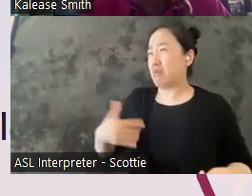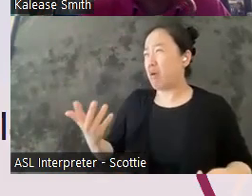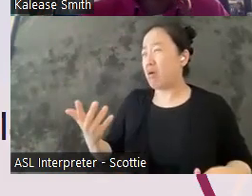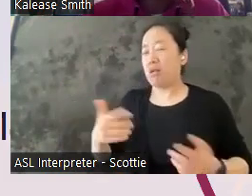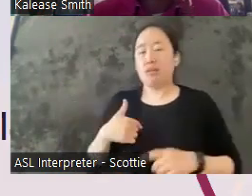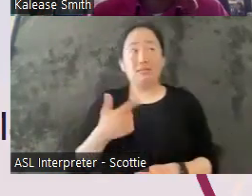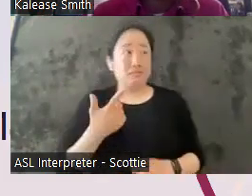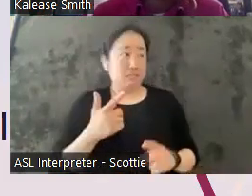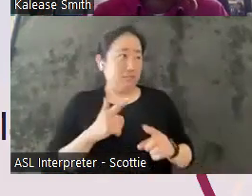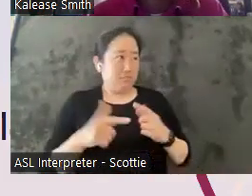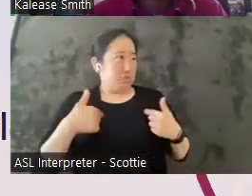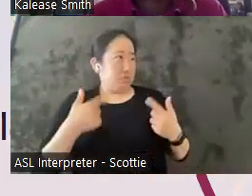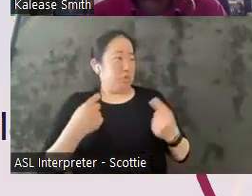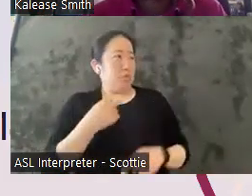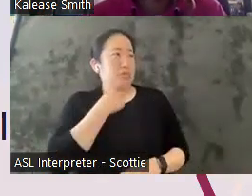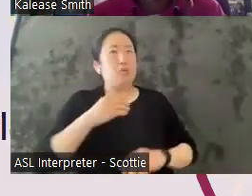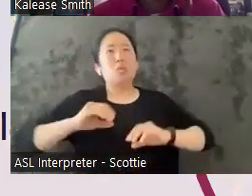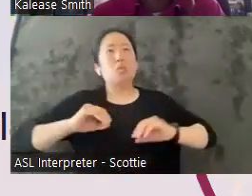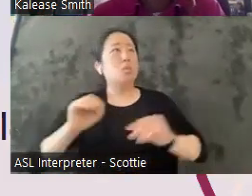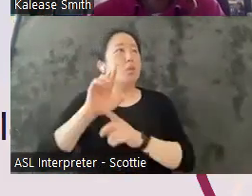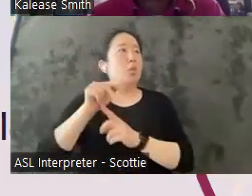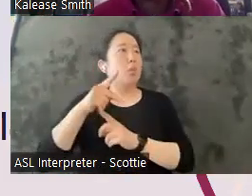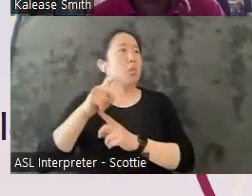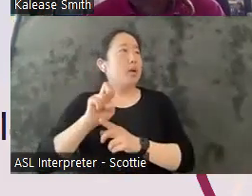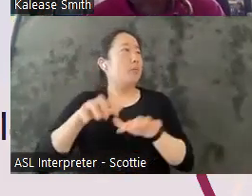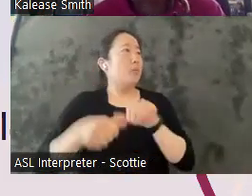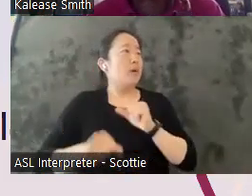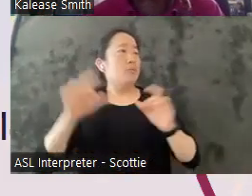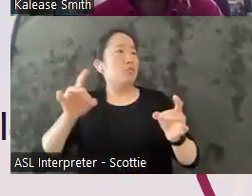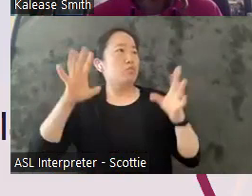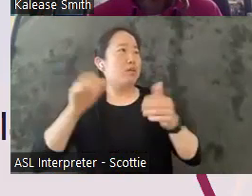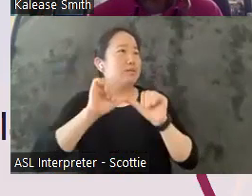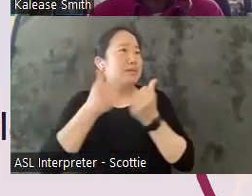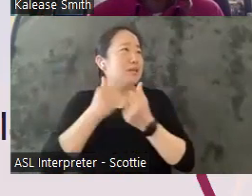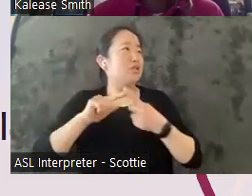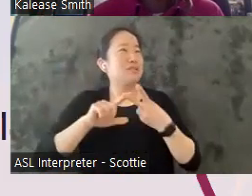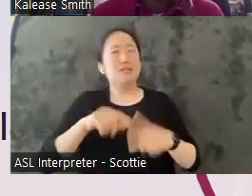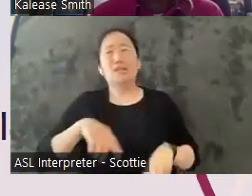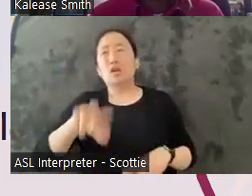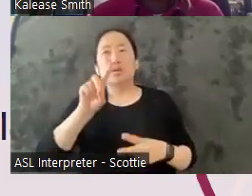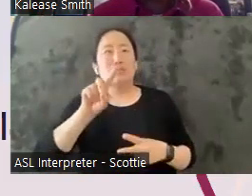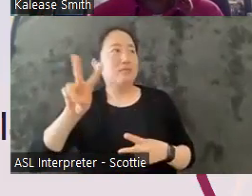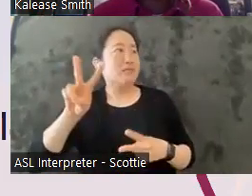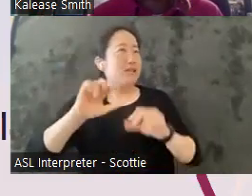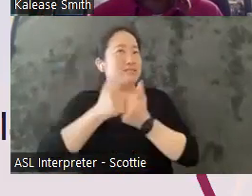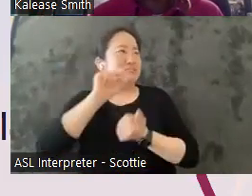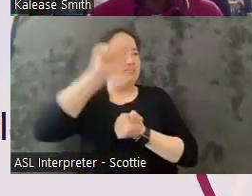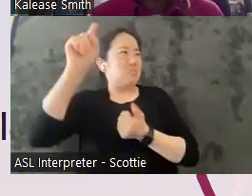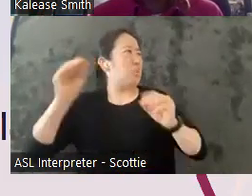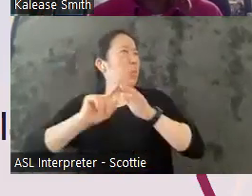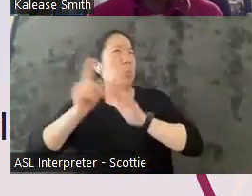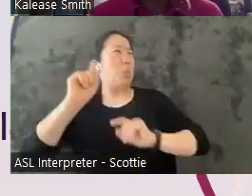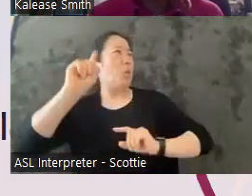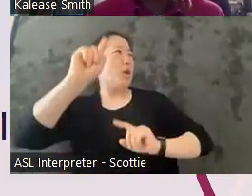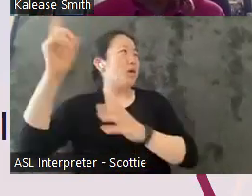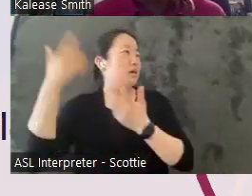was not rape crisis agencies or domestic violence places. And she said back then it was like